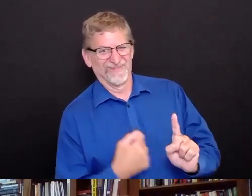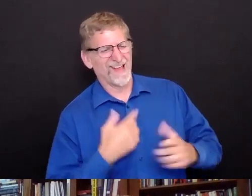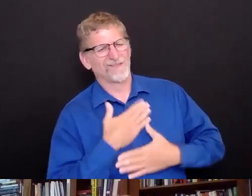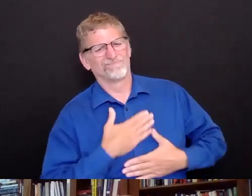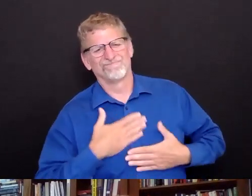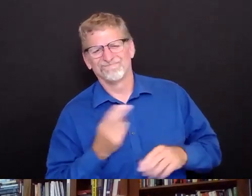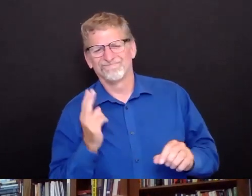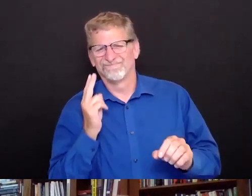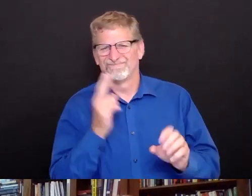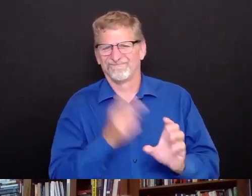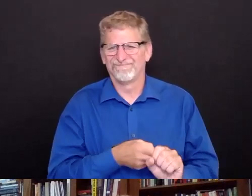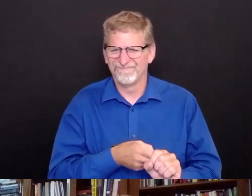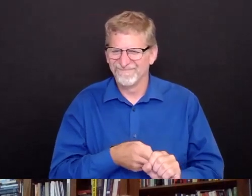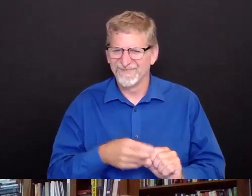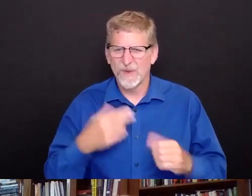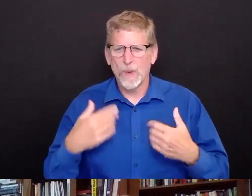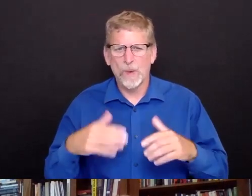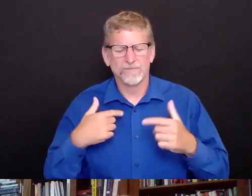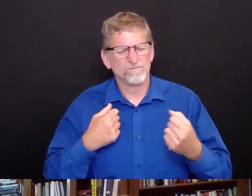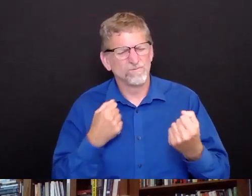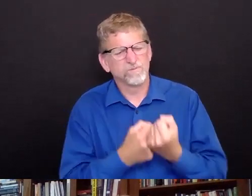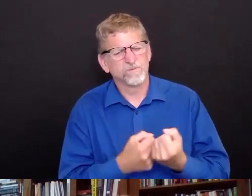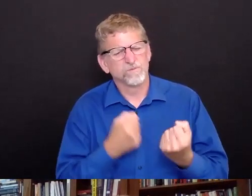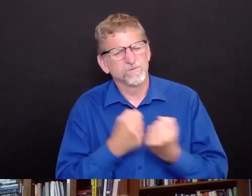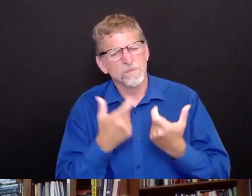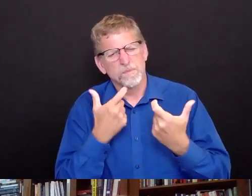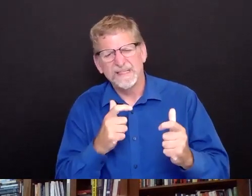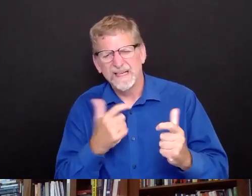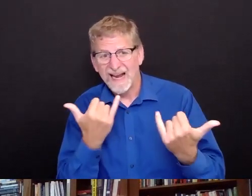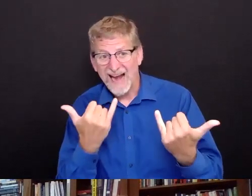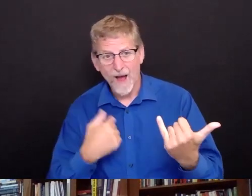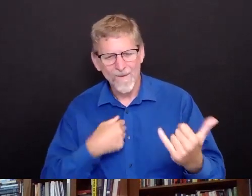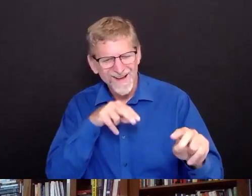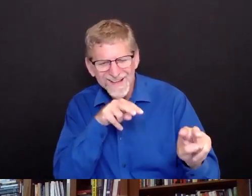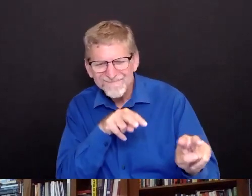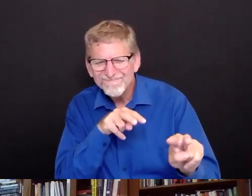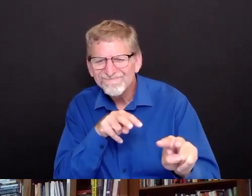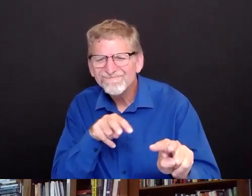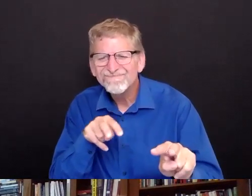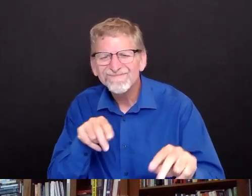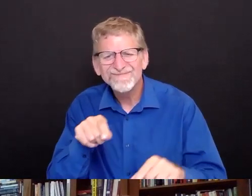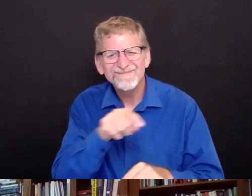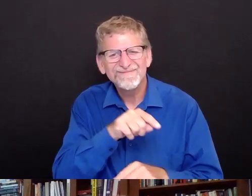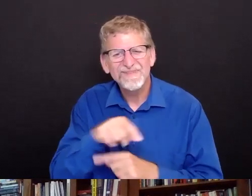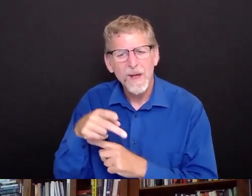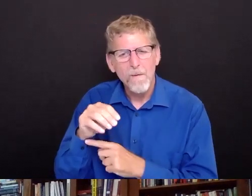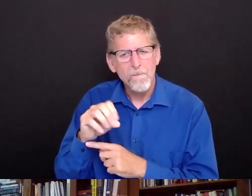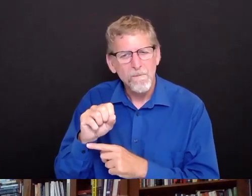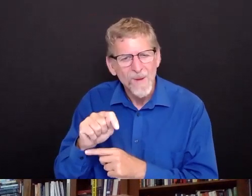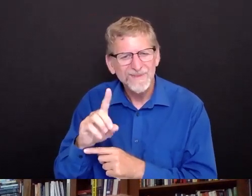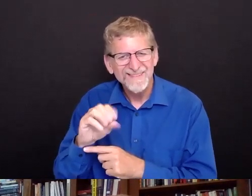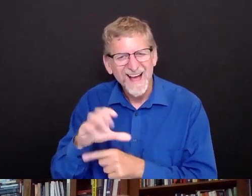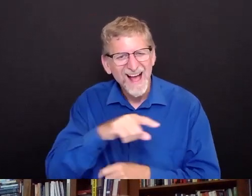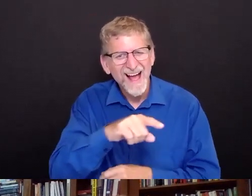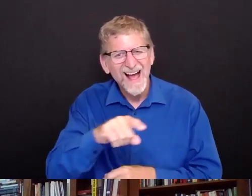supporter and enthusiastic admirer of postdocs and their contribution to biomedical research at this really significant